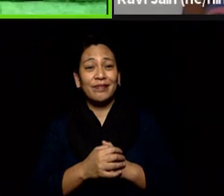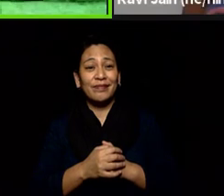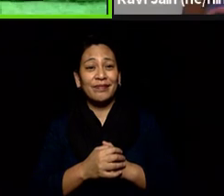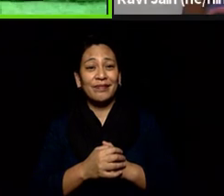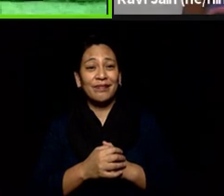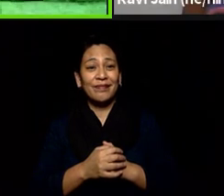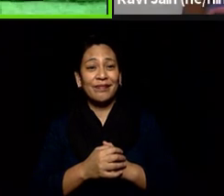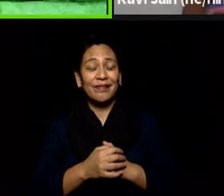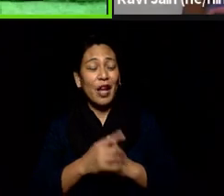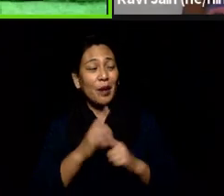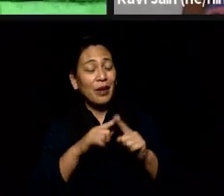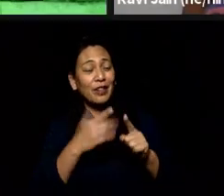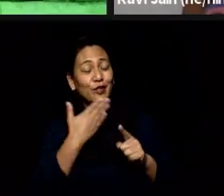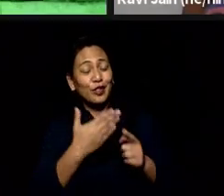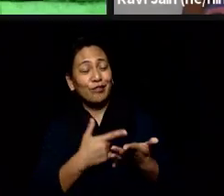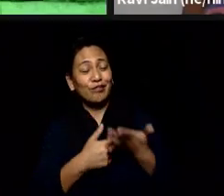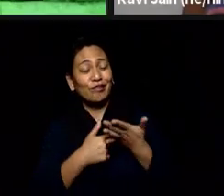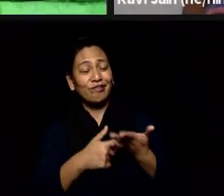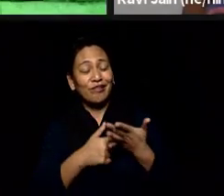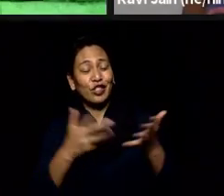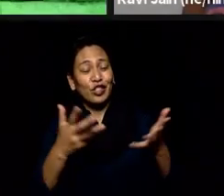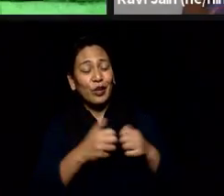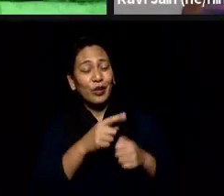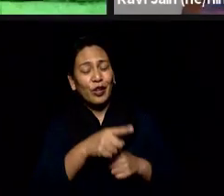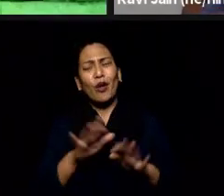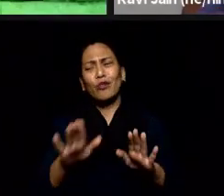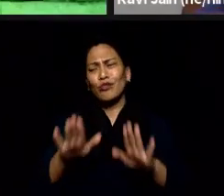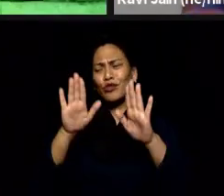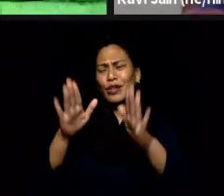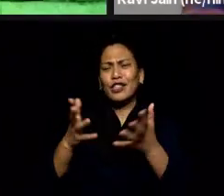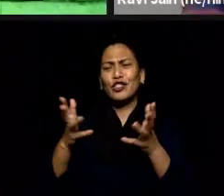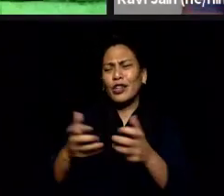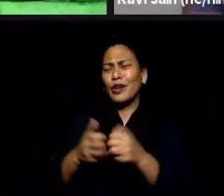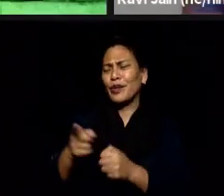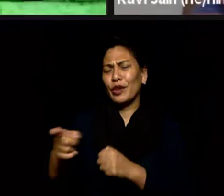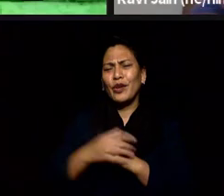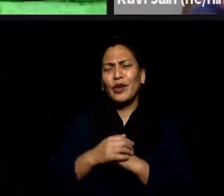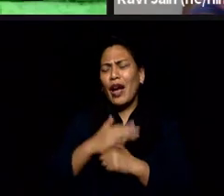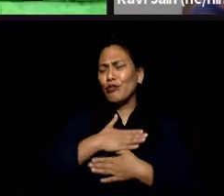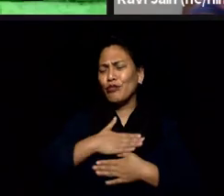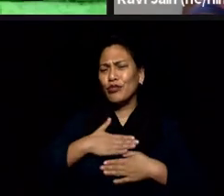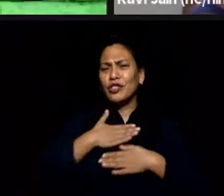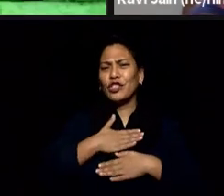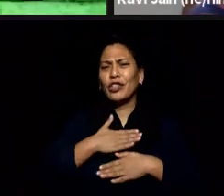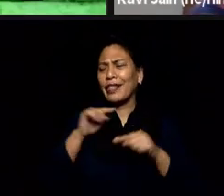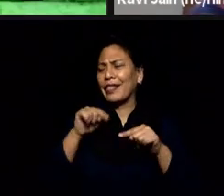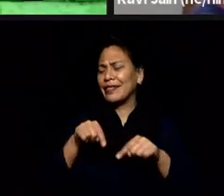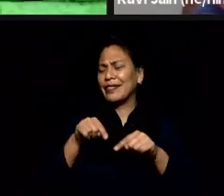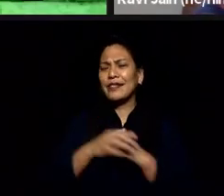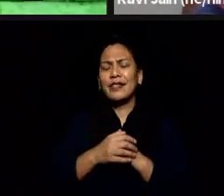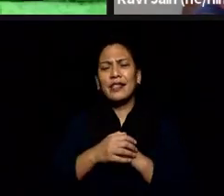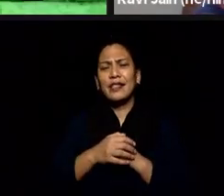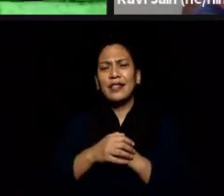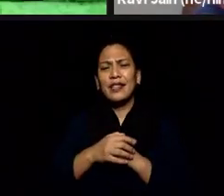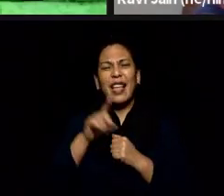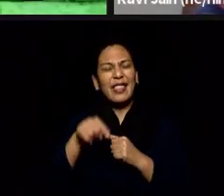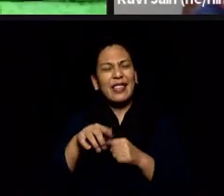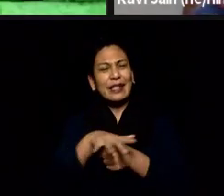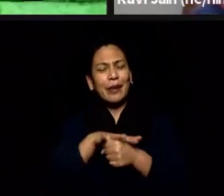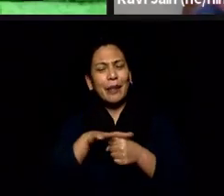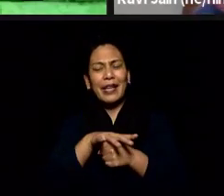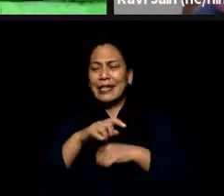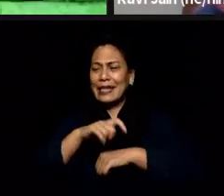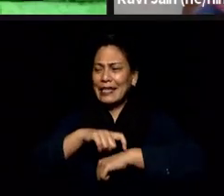it's been good talking to you. It's been great talking to you. I really, again, I appreciate it. Making the space and the time for this.